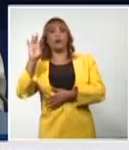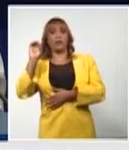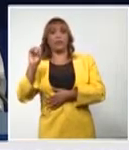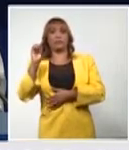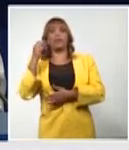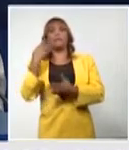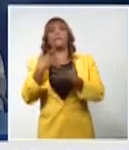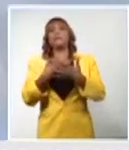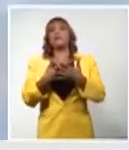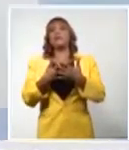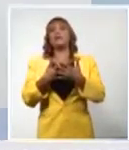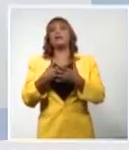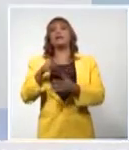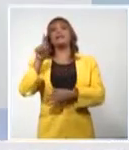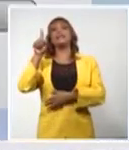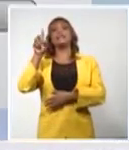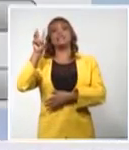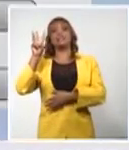and COVID-19.